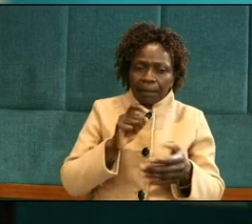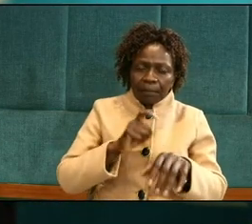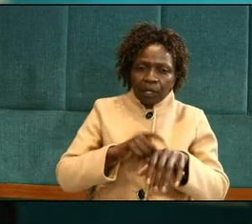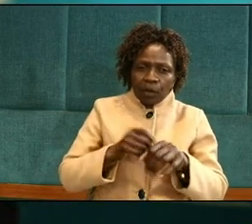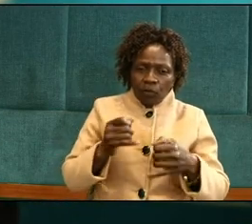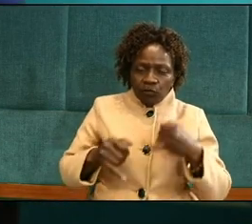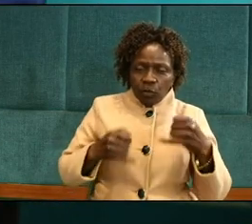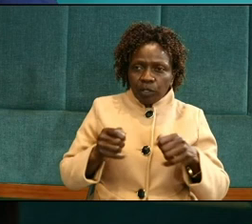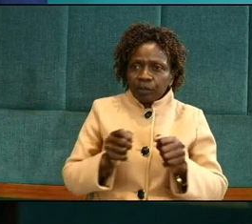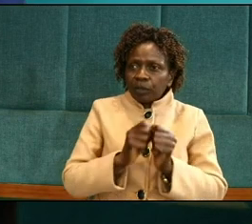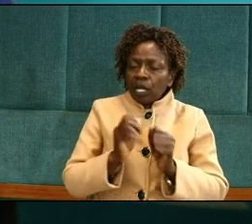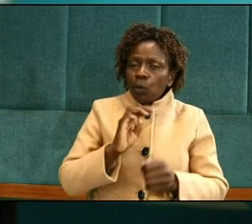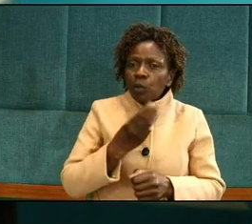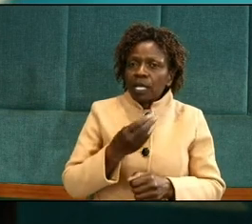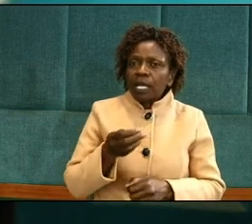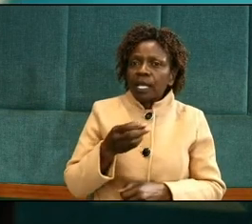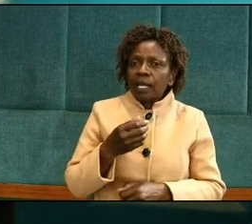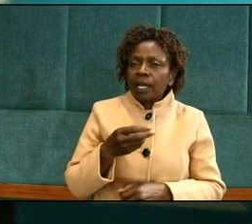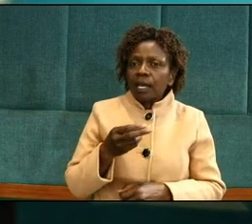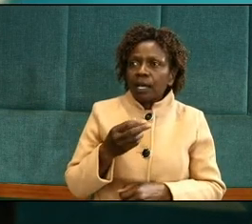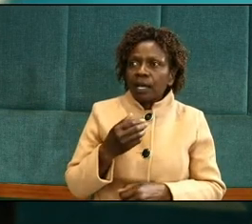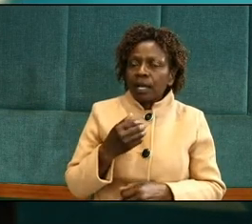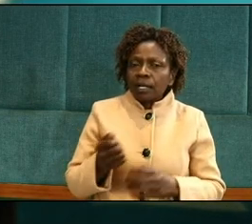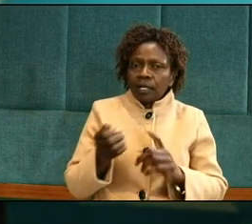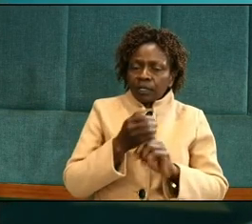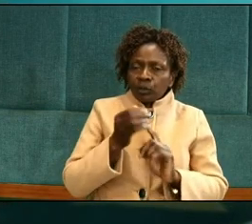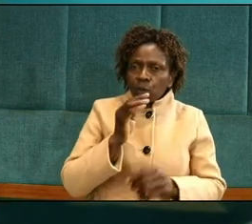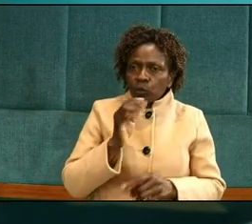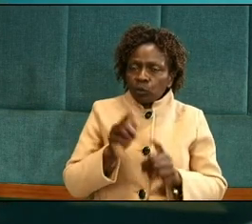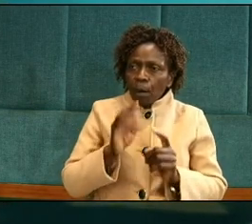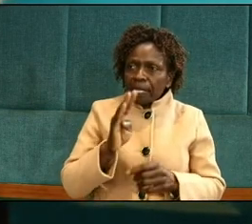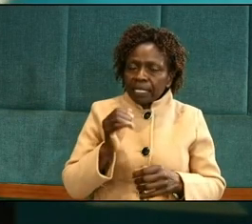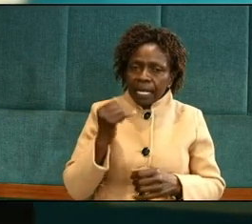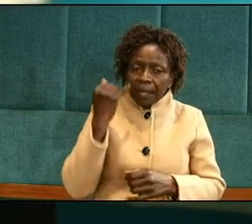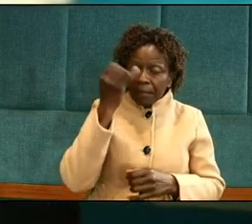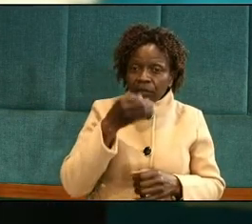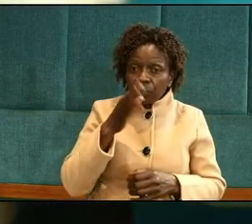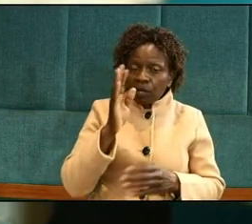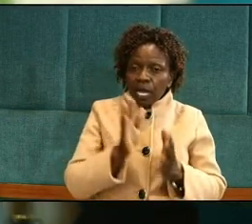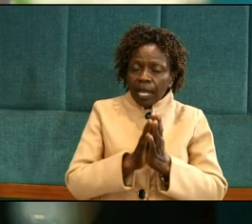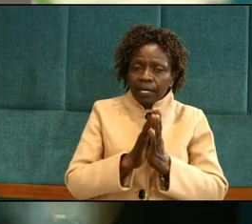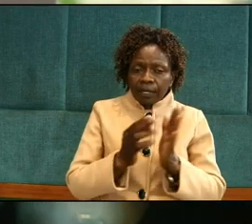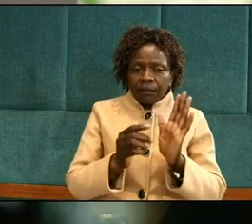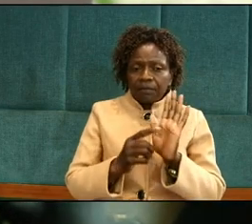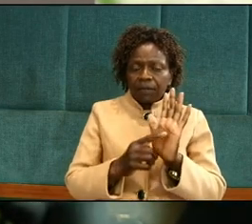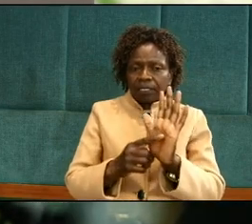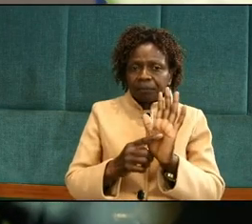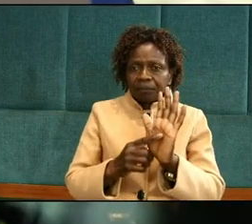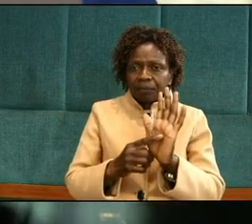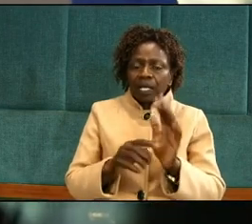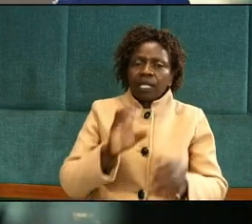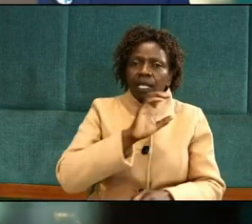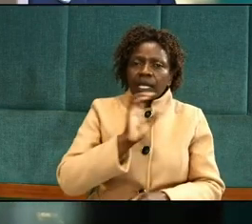moments of joy, that we are chiseled to be in the image of God and reflect the